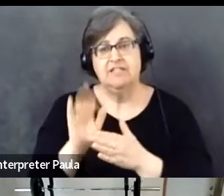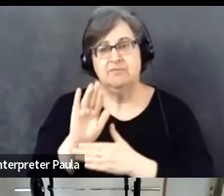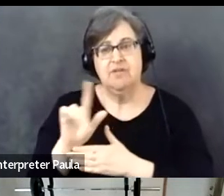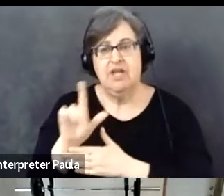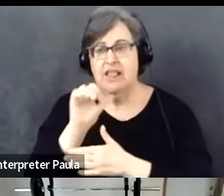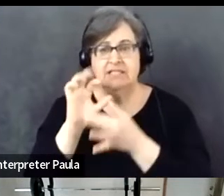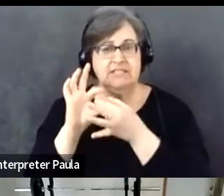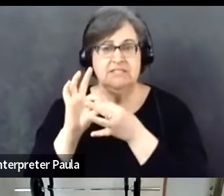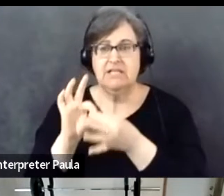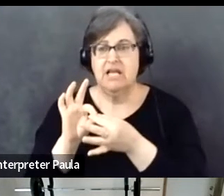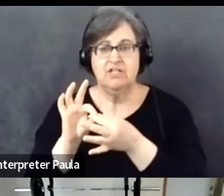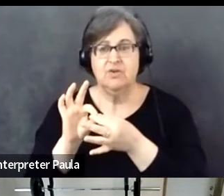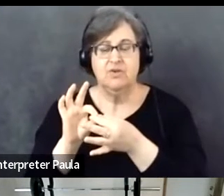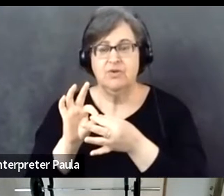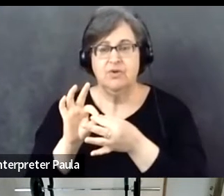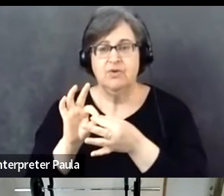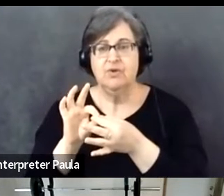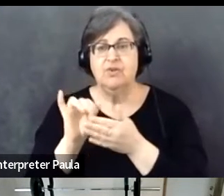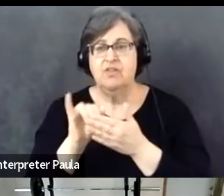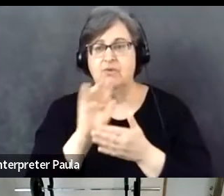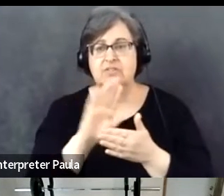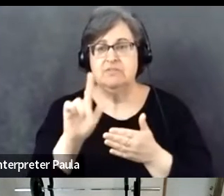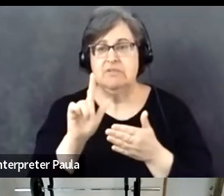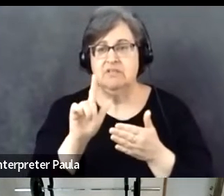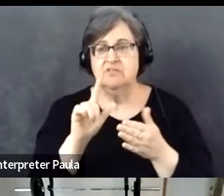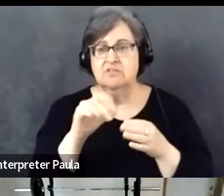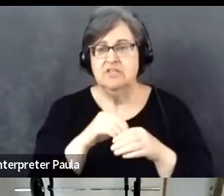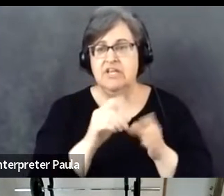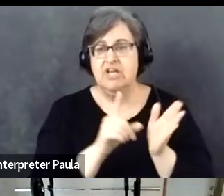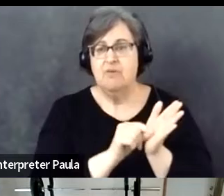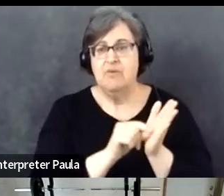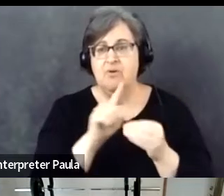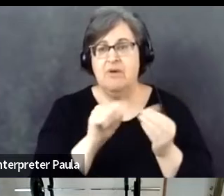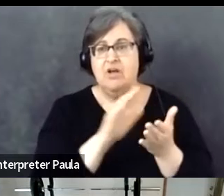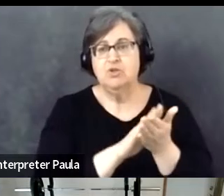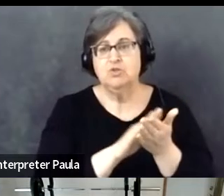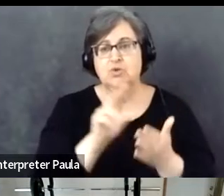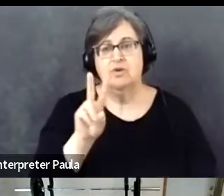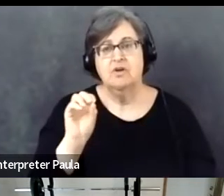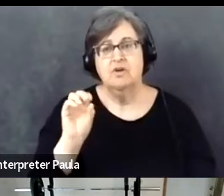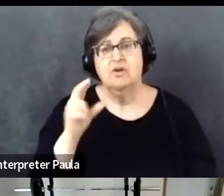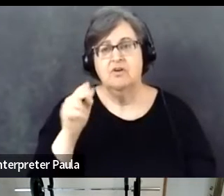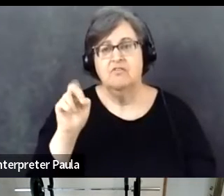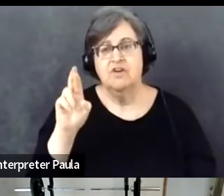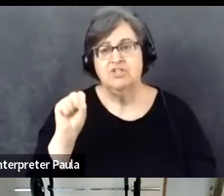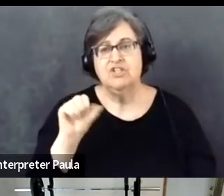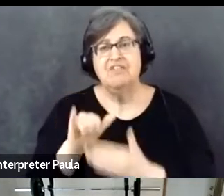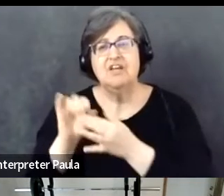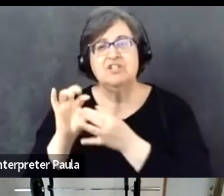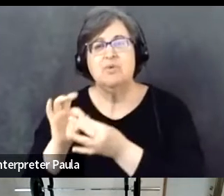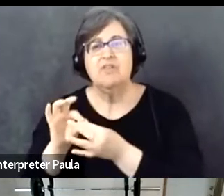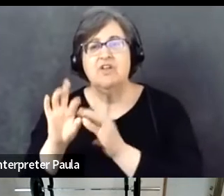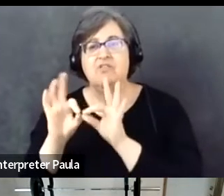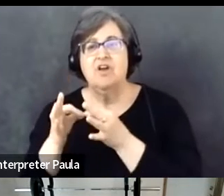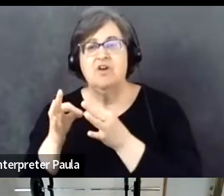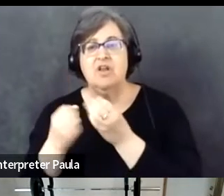tied to kind of the bill that was in the paper quite a bit in regards to school vouchers. This was around a family advocate who had